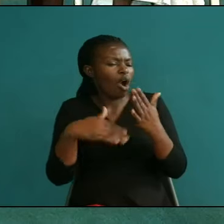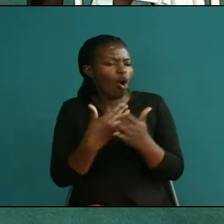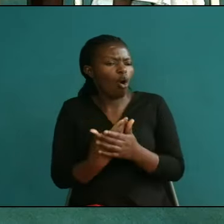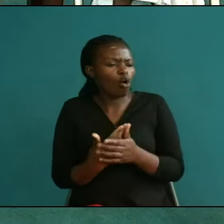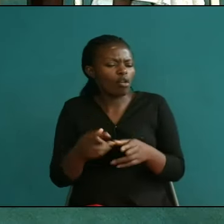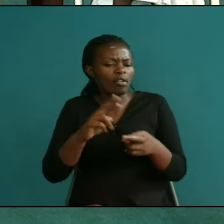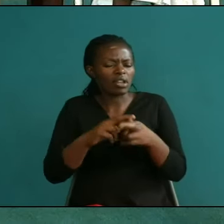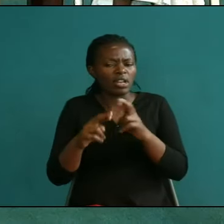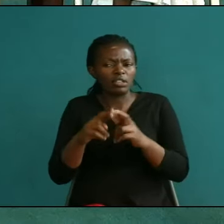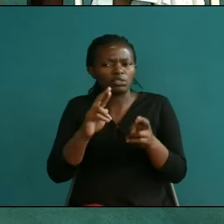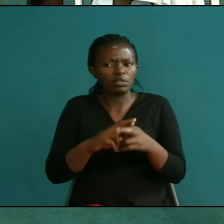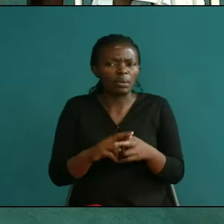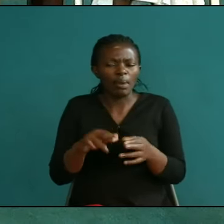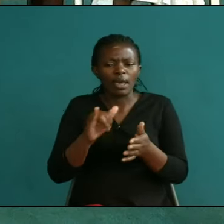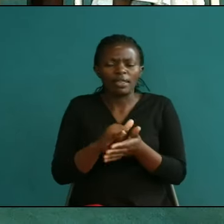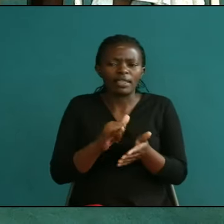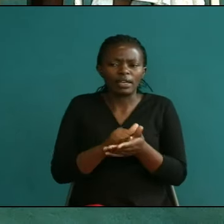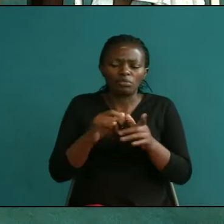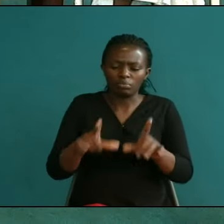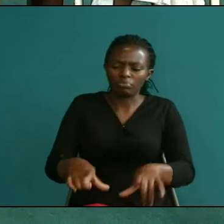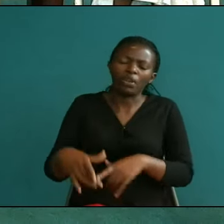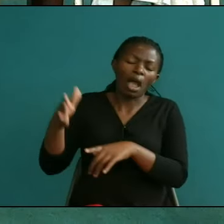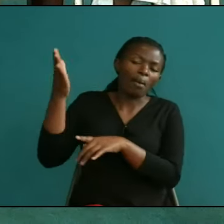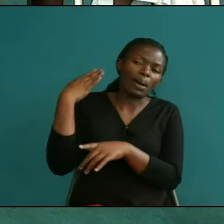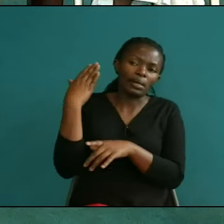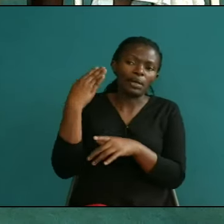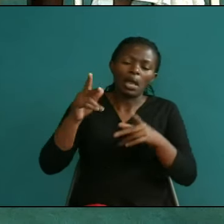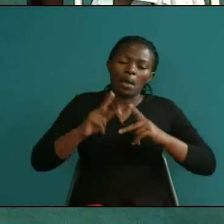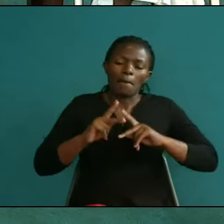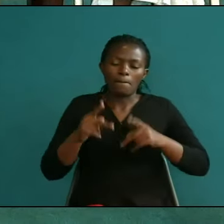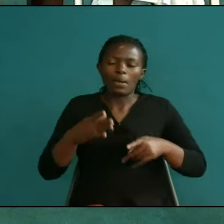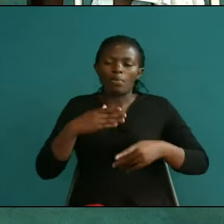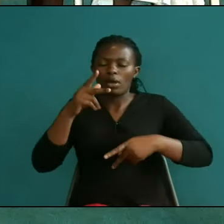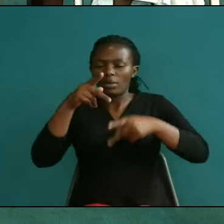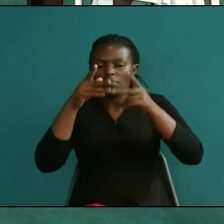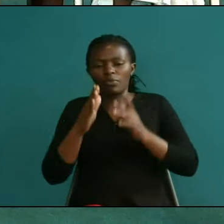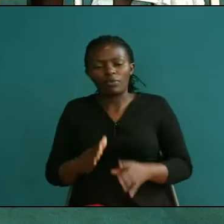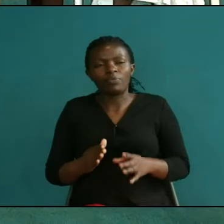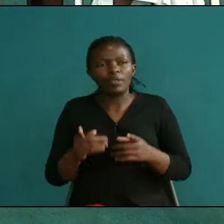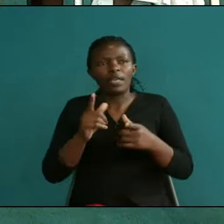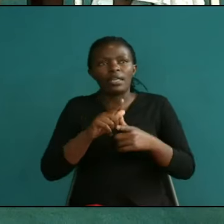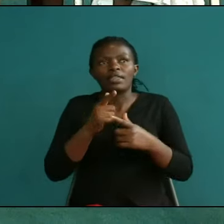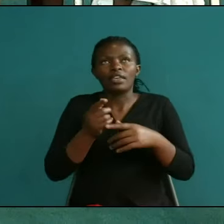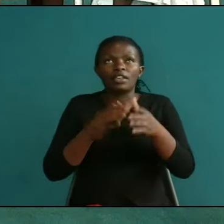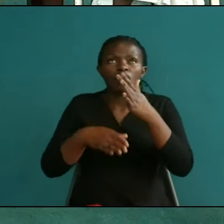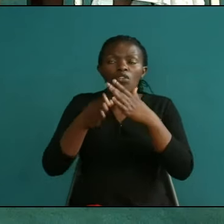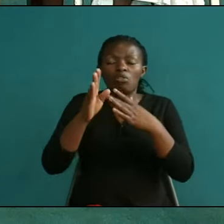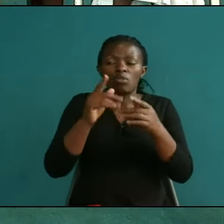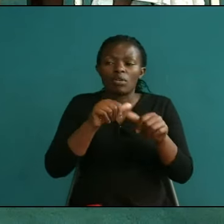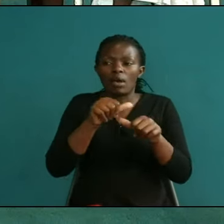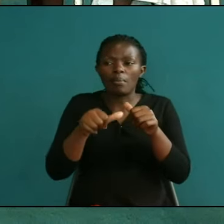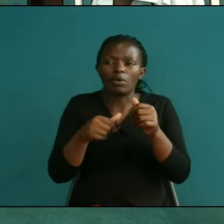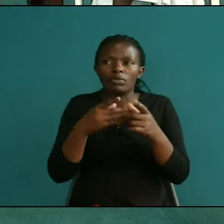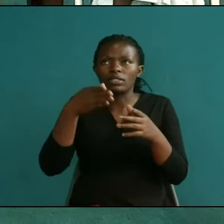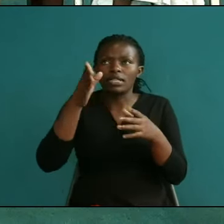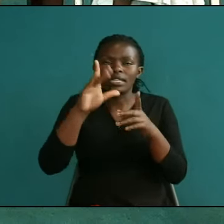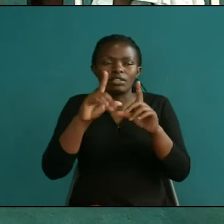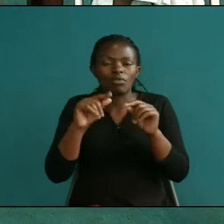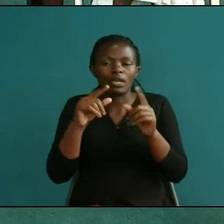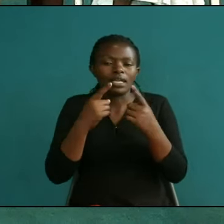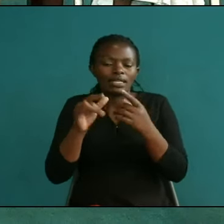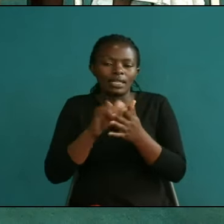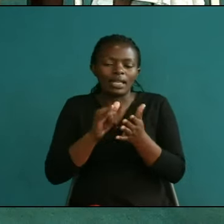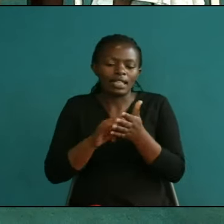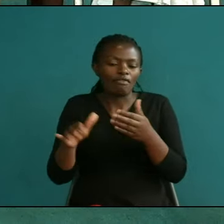the morality of both people and prophets, yet highlighting that his words and decrees outlast them, fulfilling their